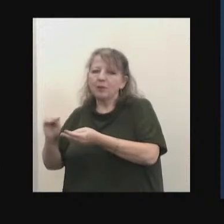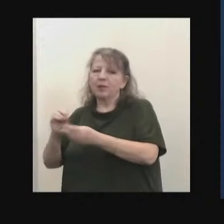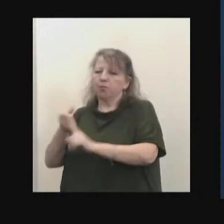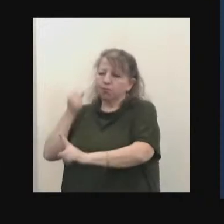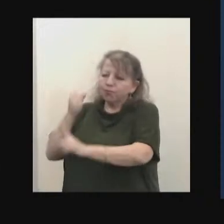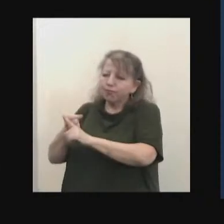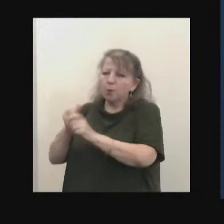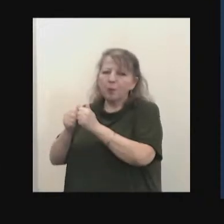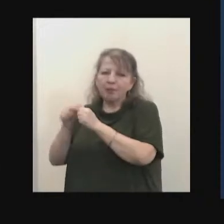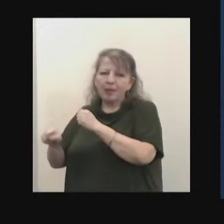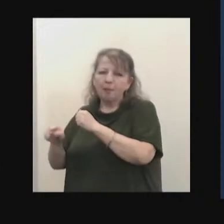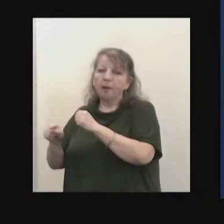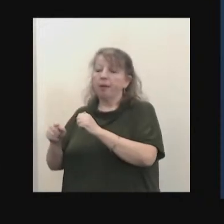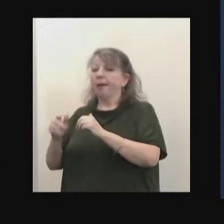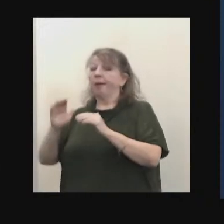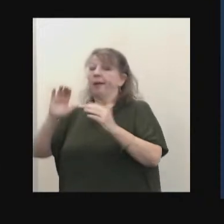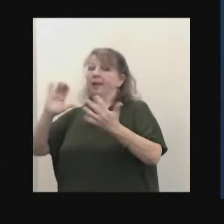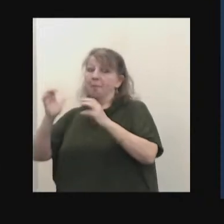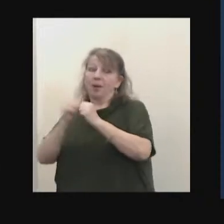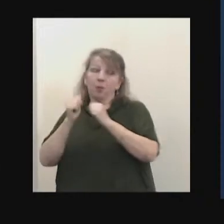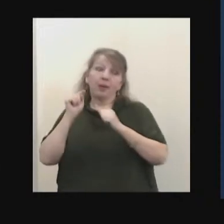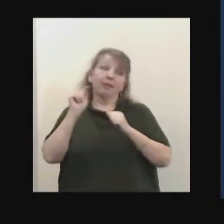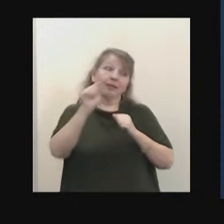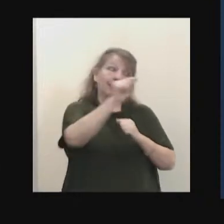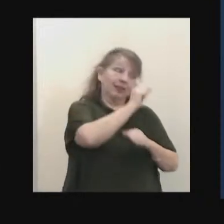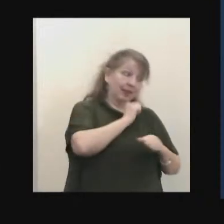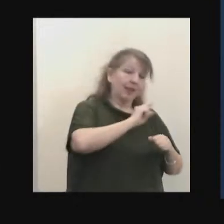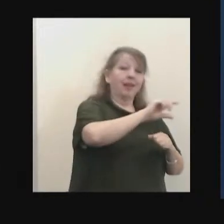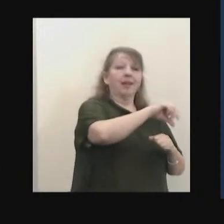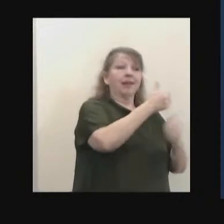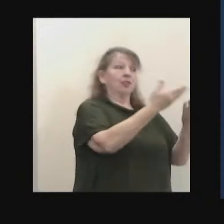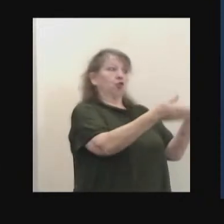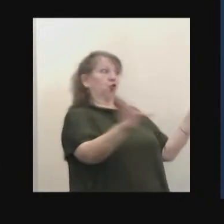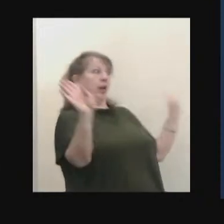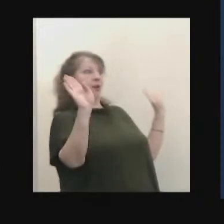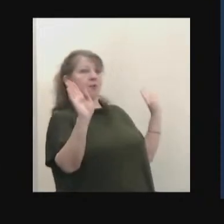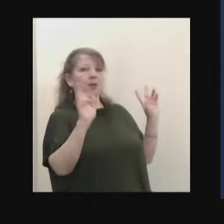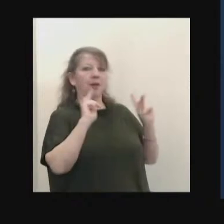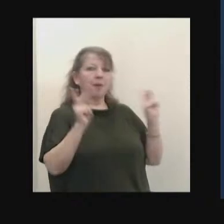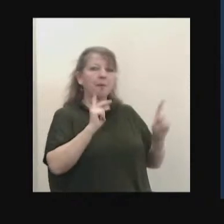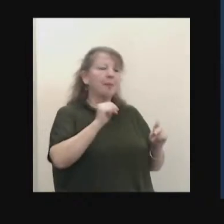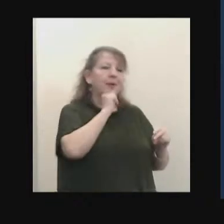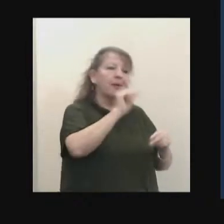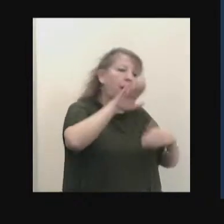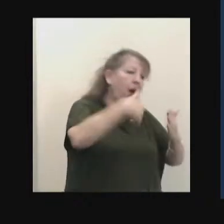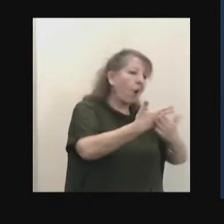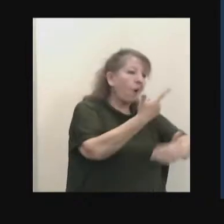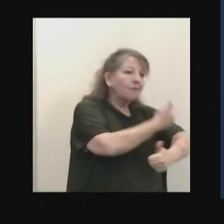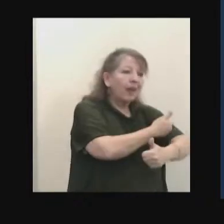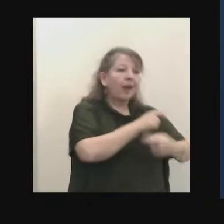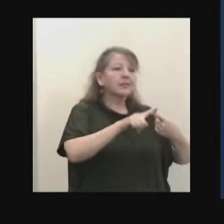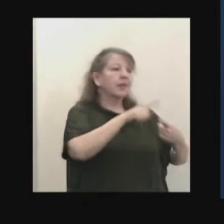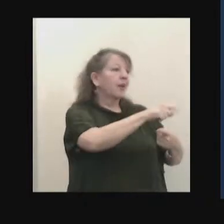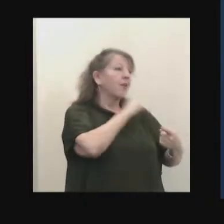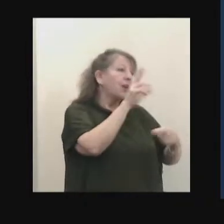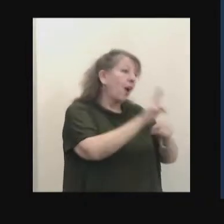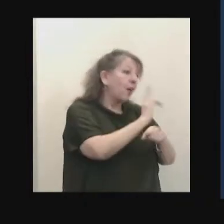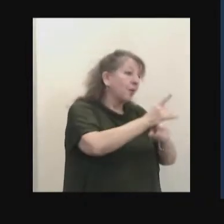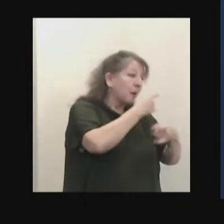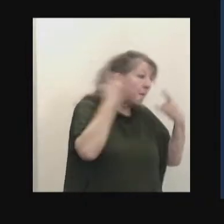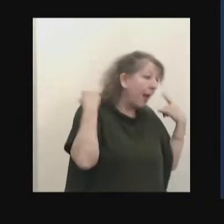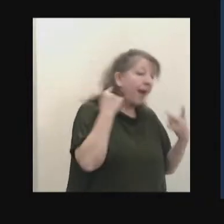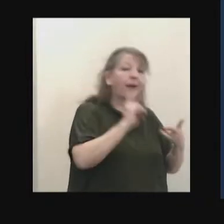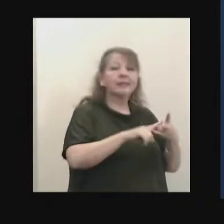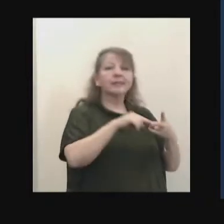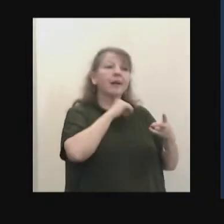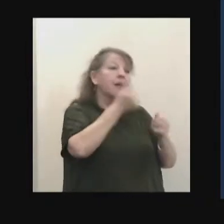compared to what's going on in the rest of the community, where not everybody's vaccinated, not everybody's masking or social distancing. So